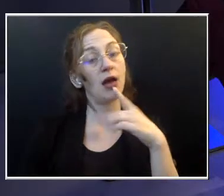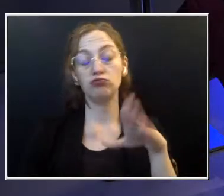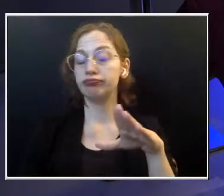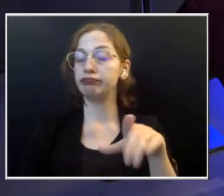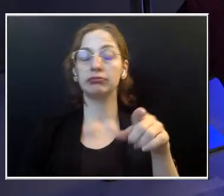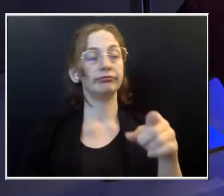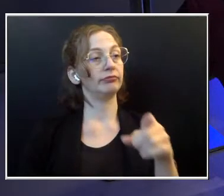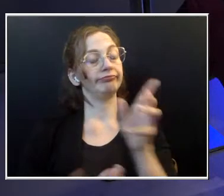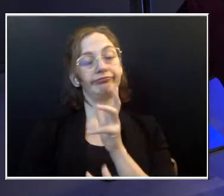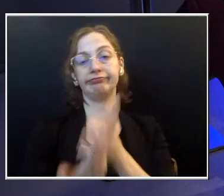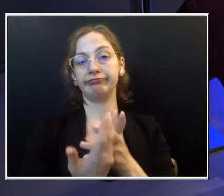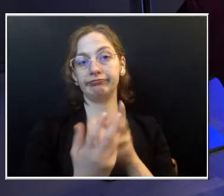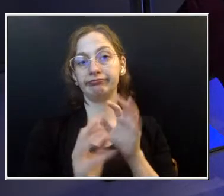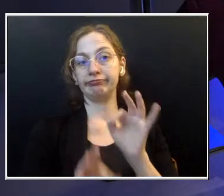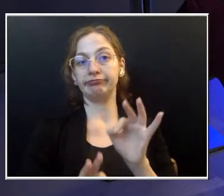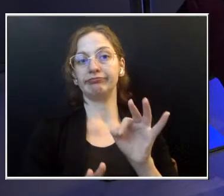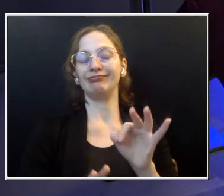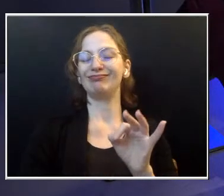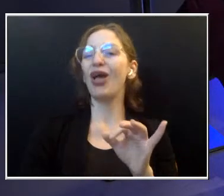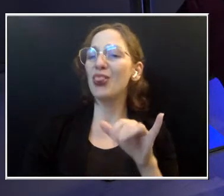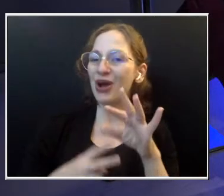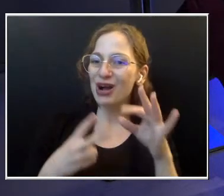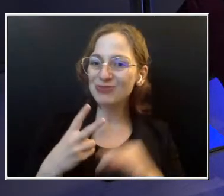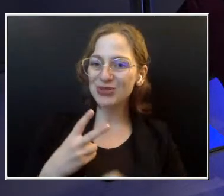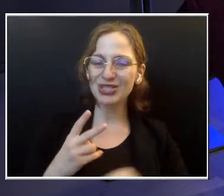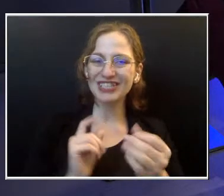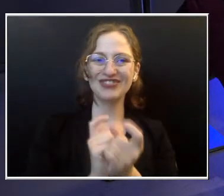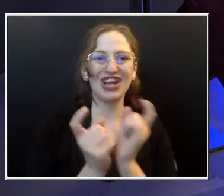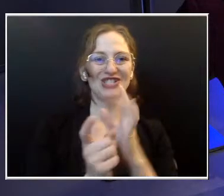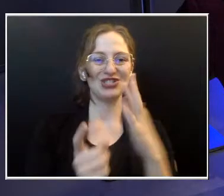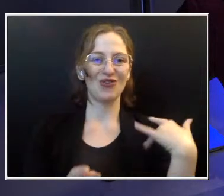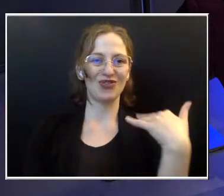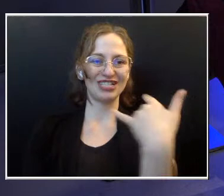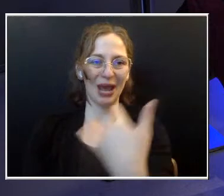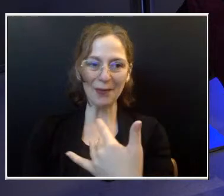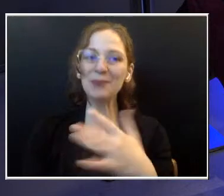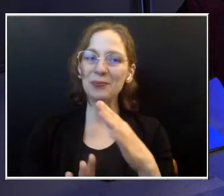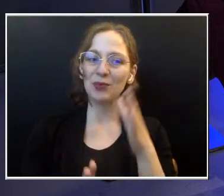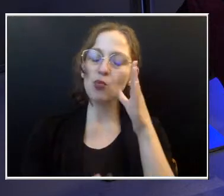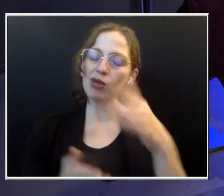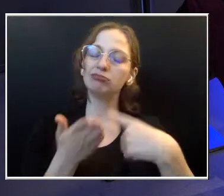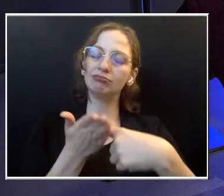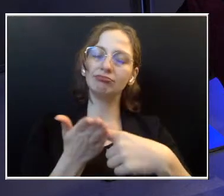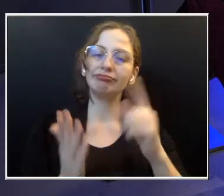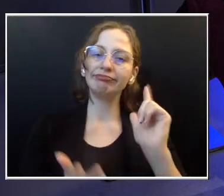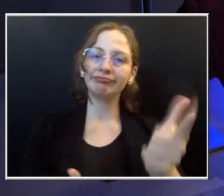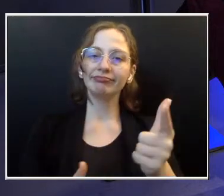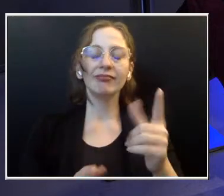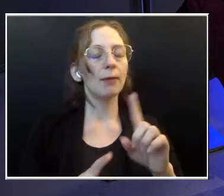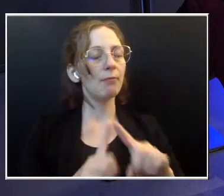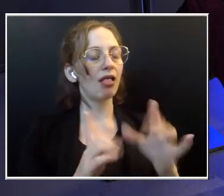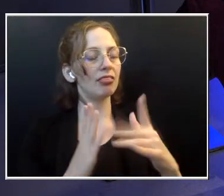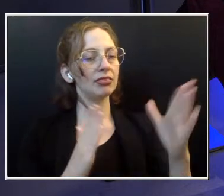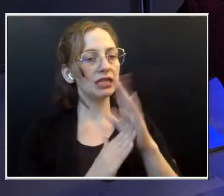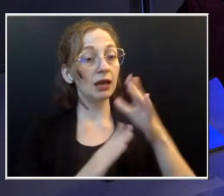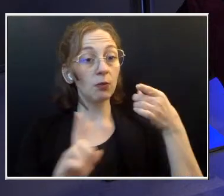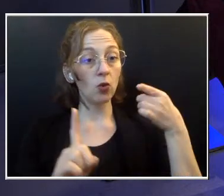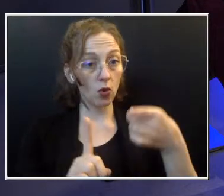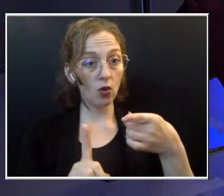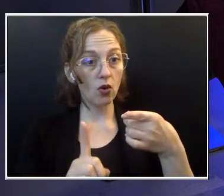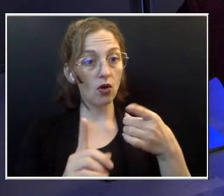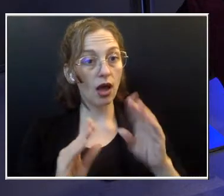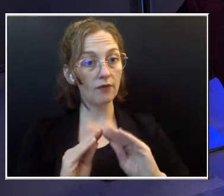evolved over time. We'll talk more about that, Dr. Korntager, but the number one goal is to rid these women of cancer and to get them